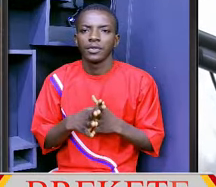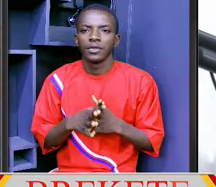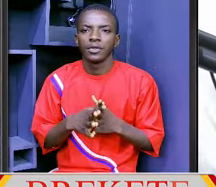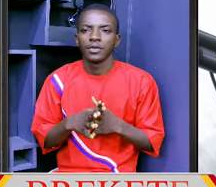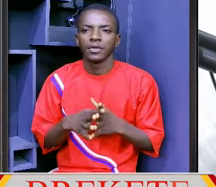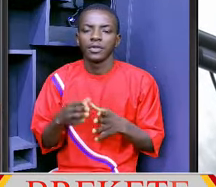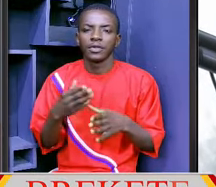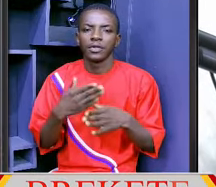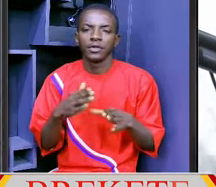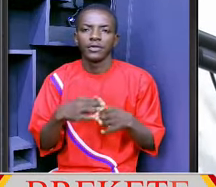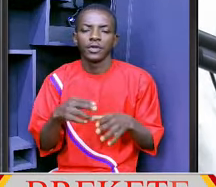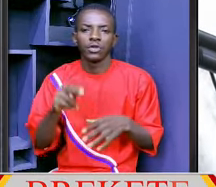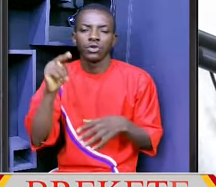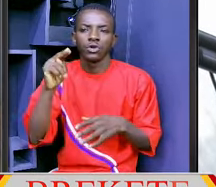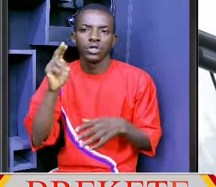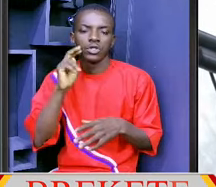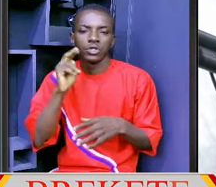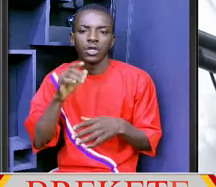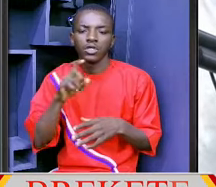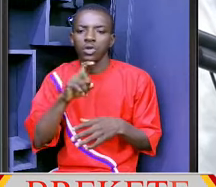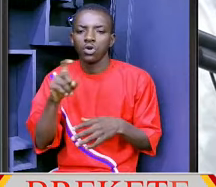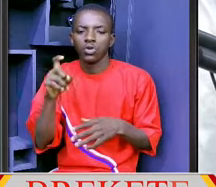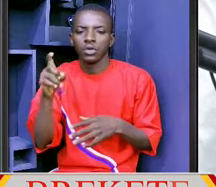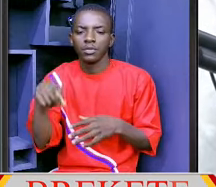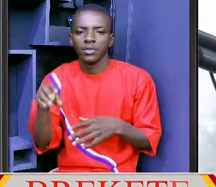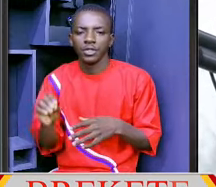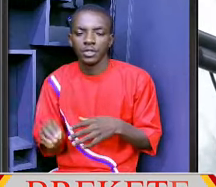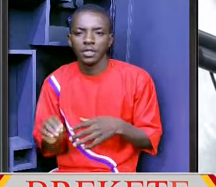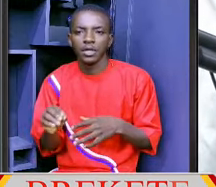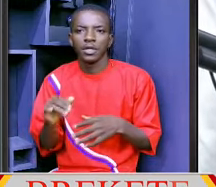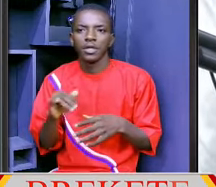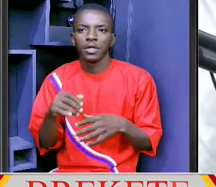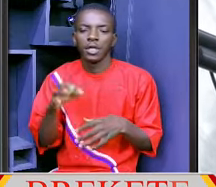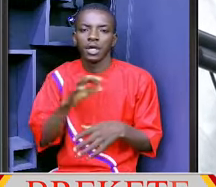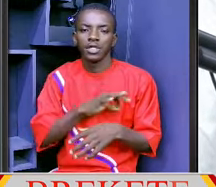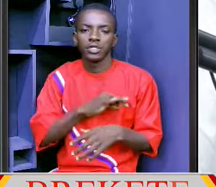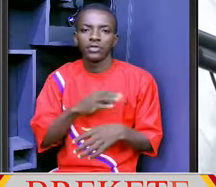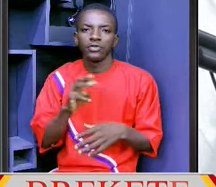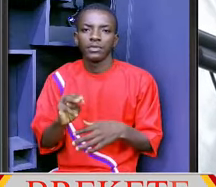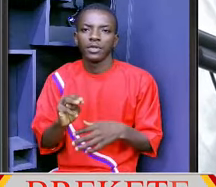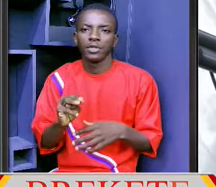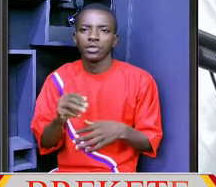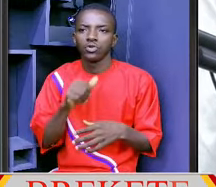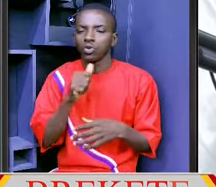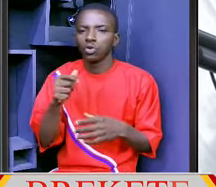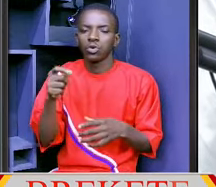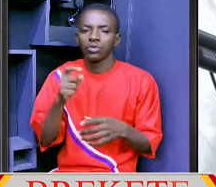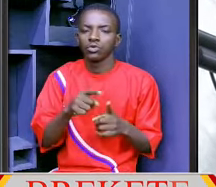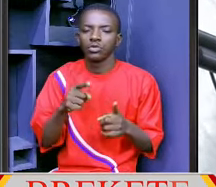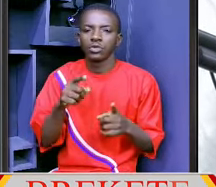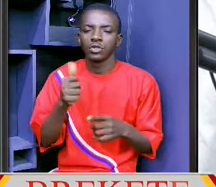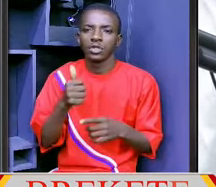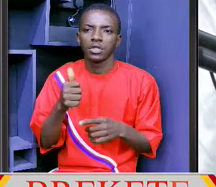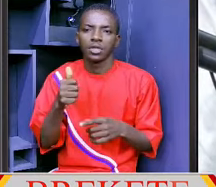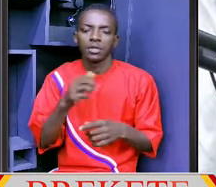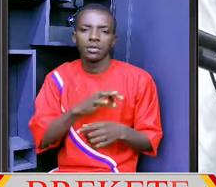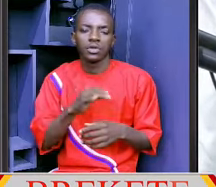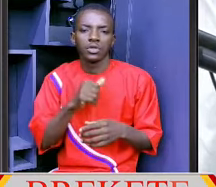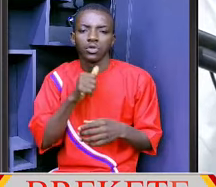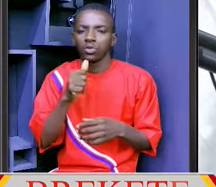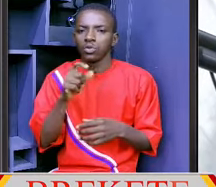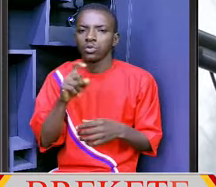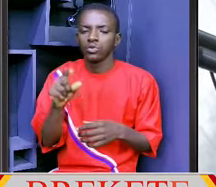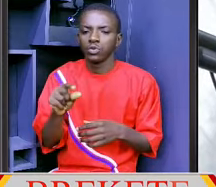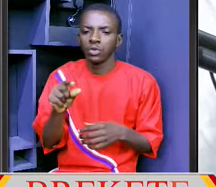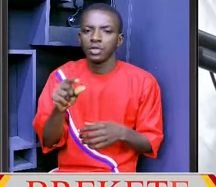Divide, carry Northern Nigeria as 100%. The achievement. Is it up to 10%? Is it up to